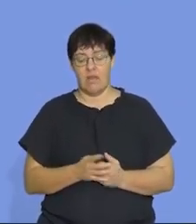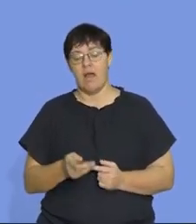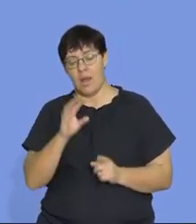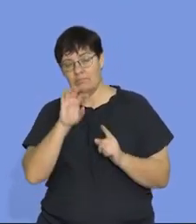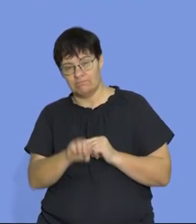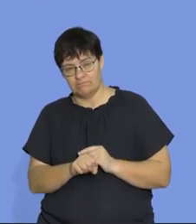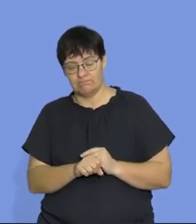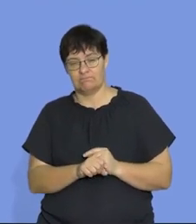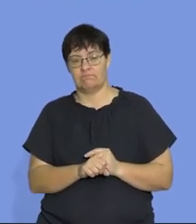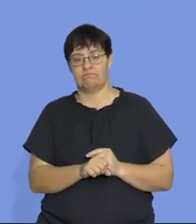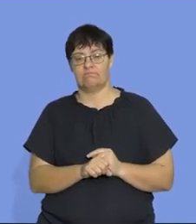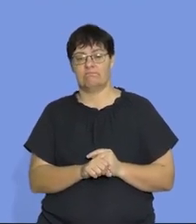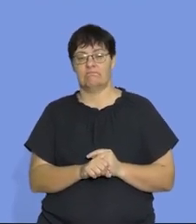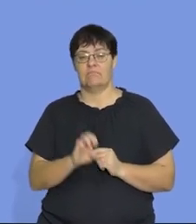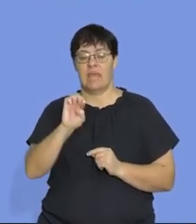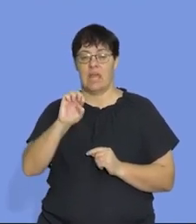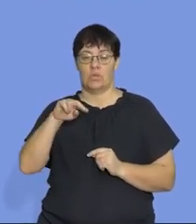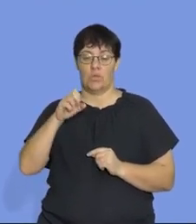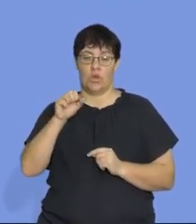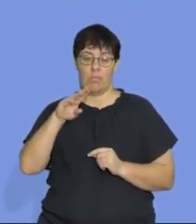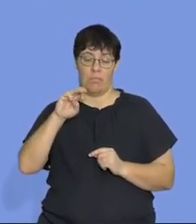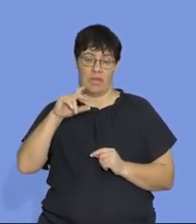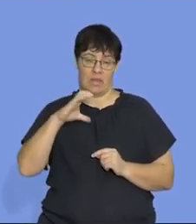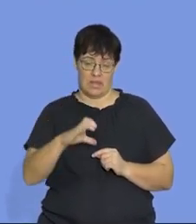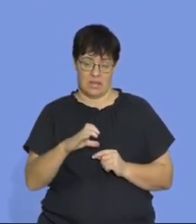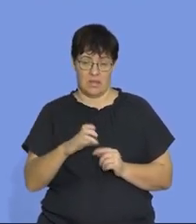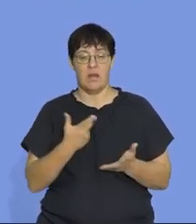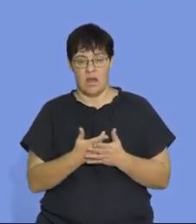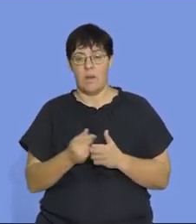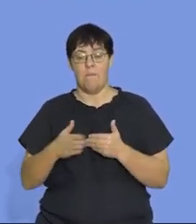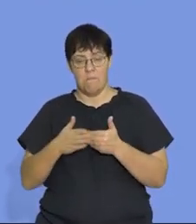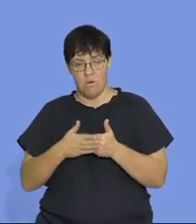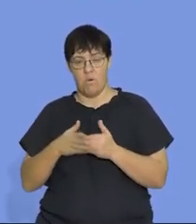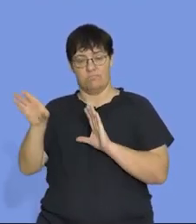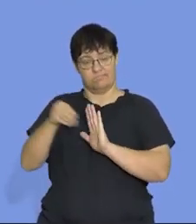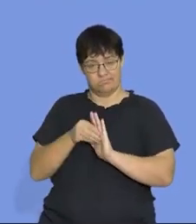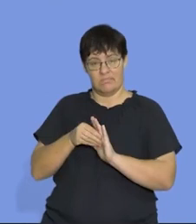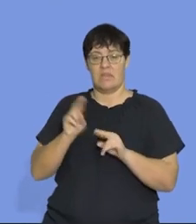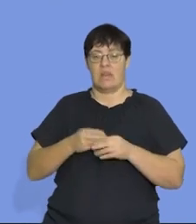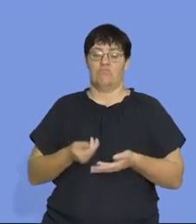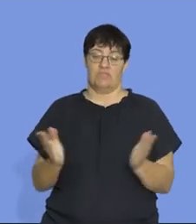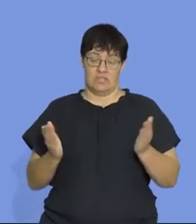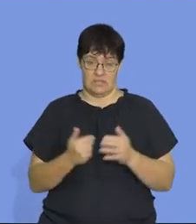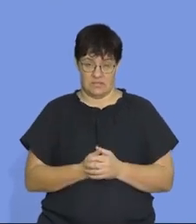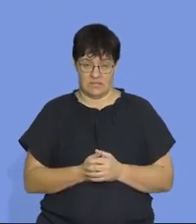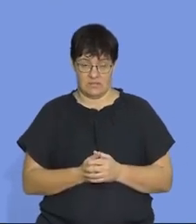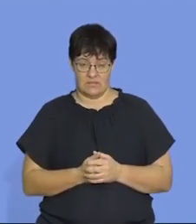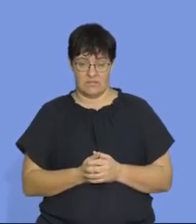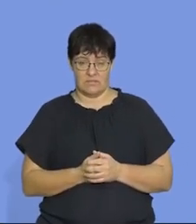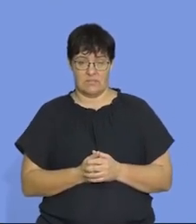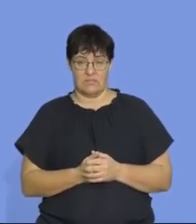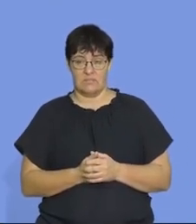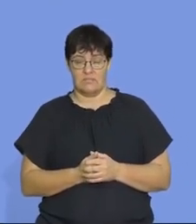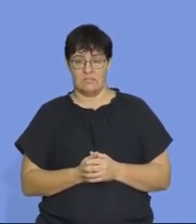an endothermic reaction, more energy is absorbed than what is released, okay? Right, and then